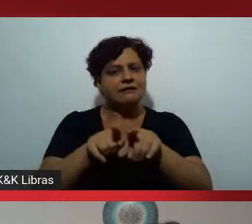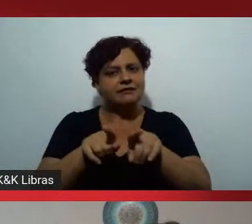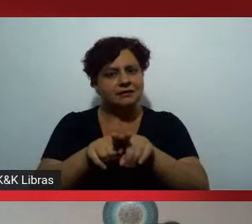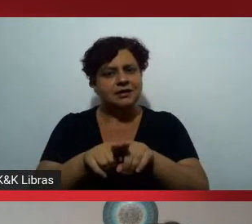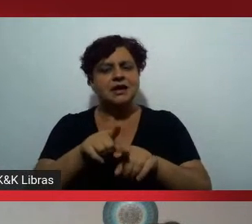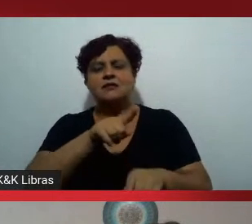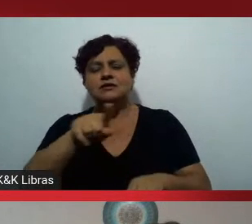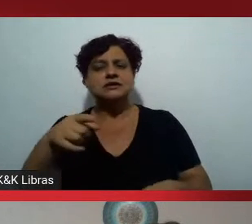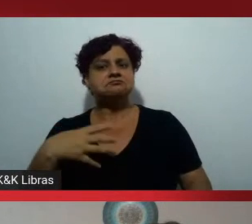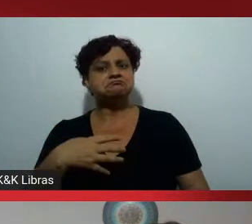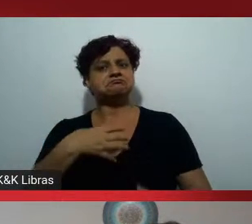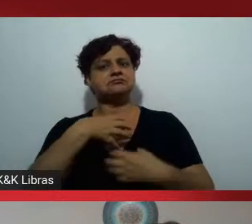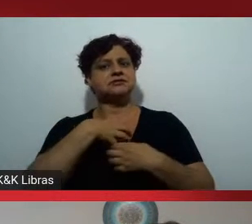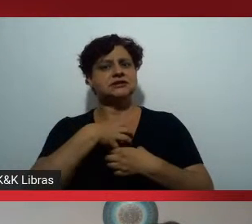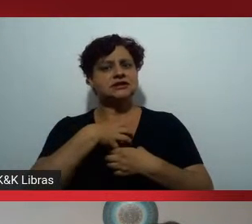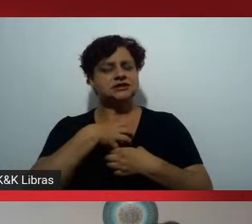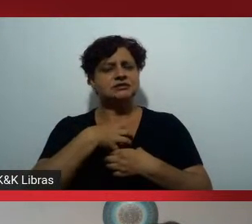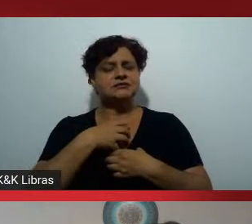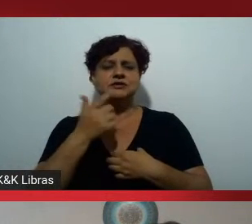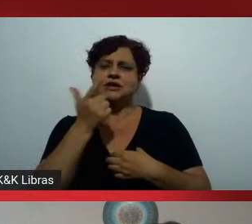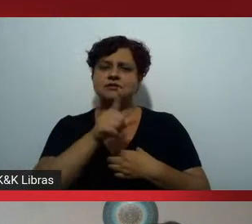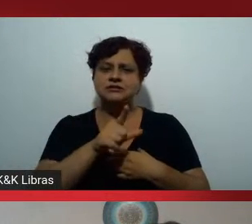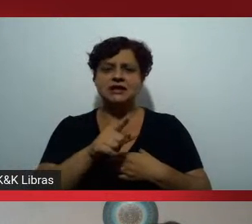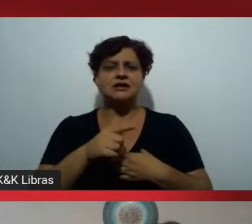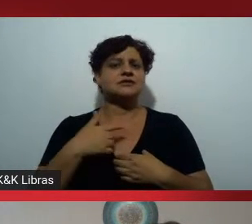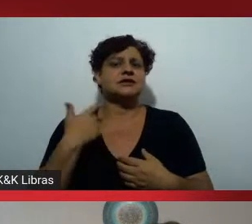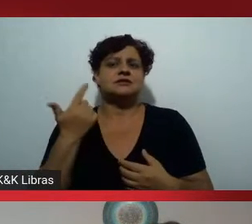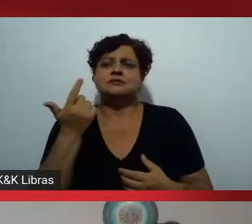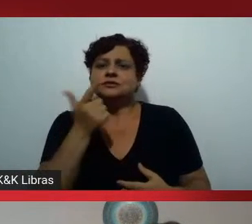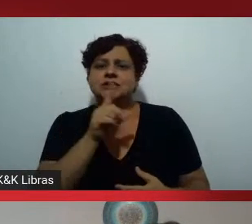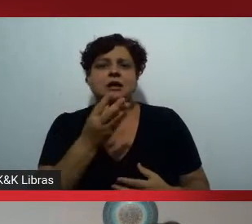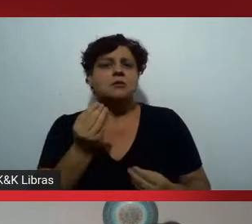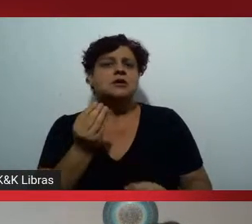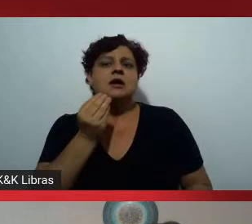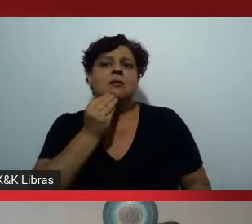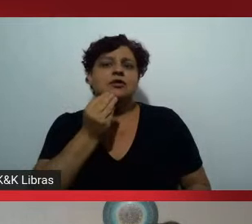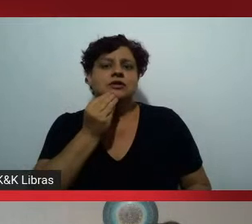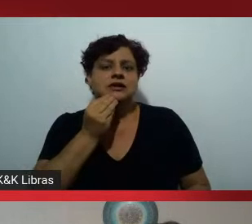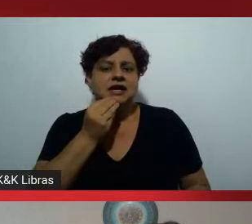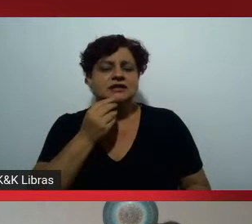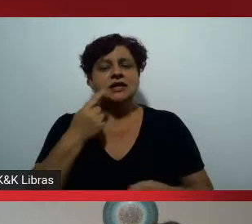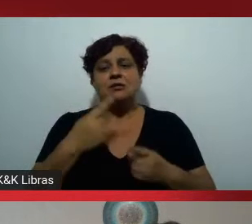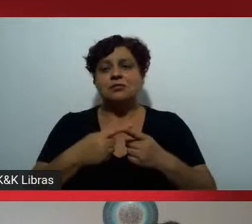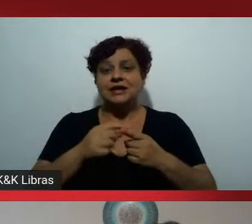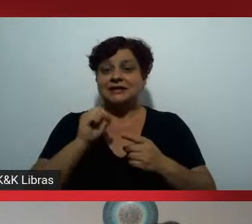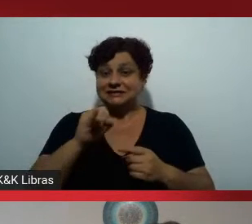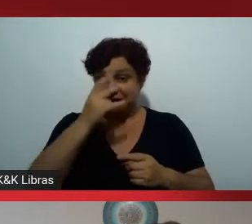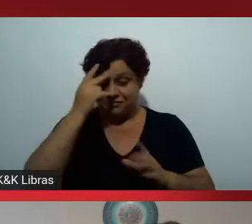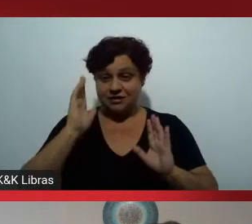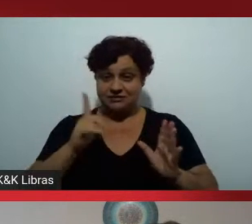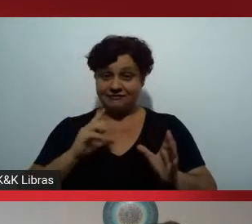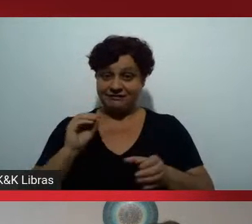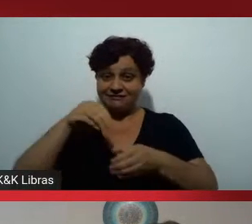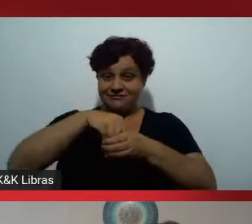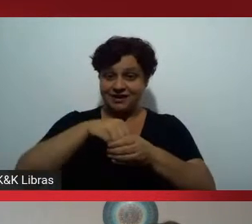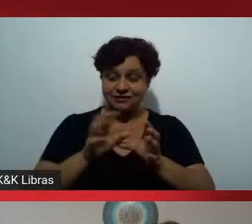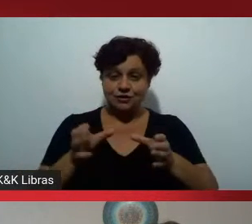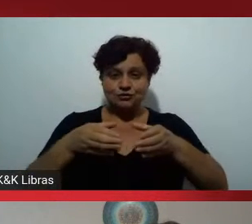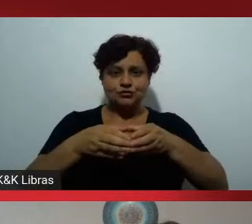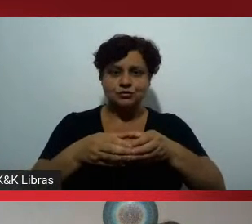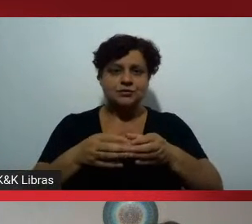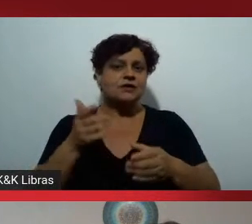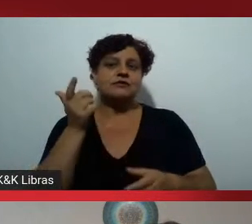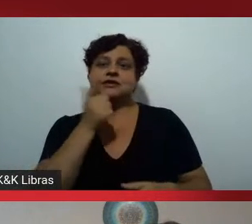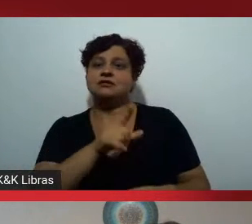they don't get those recommendations, they don't get that informal tap on the shoulder. And then I would say one of the last factors is if